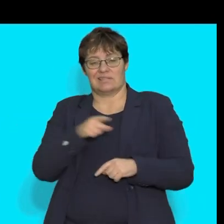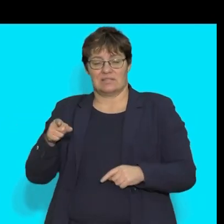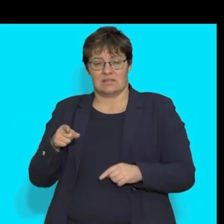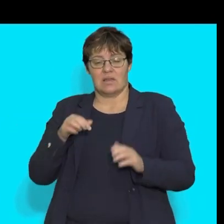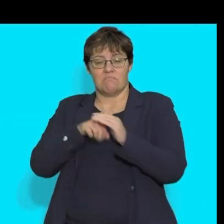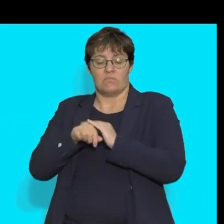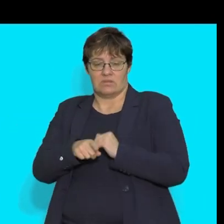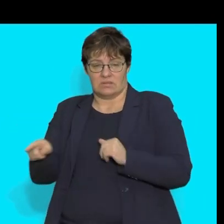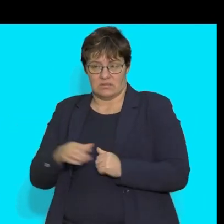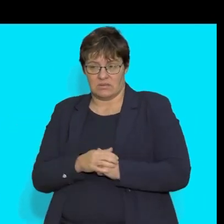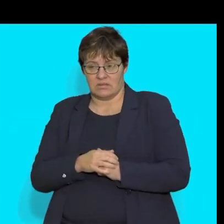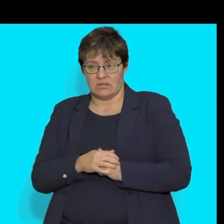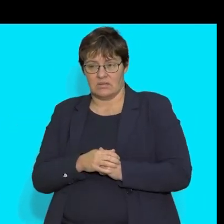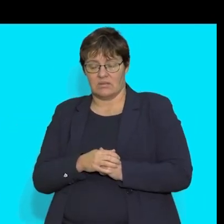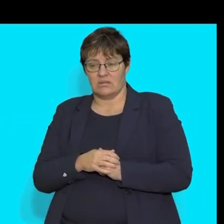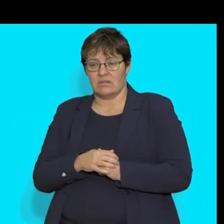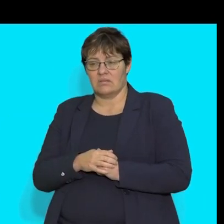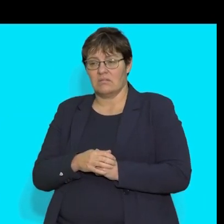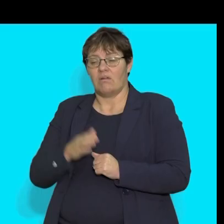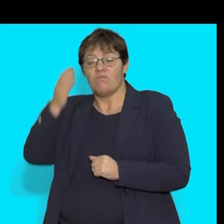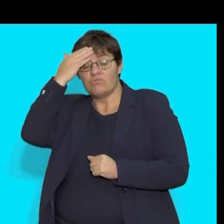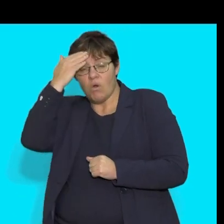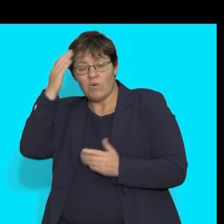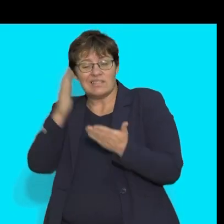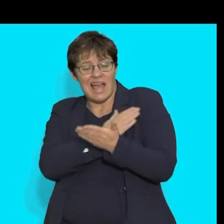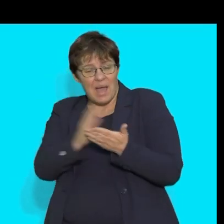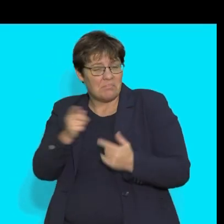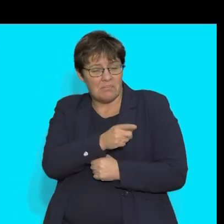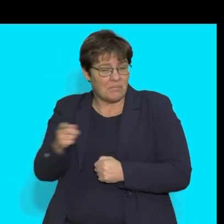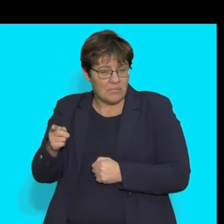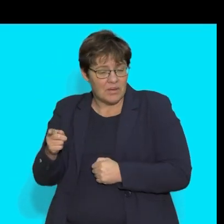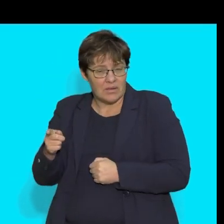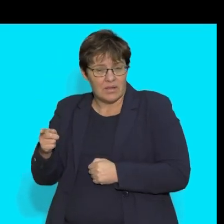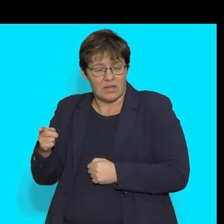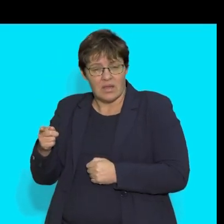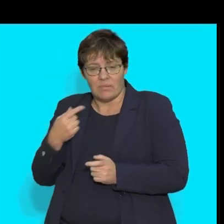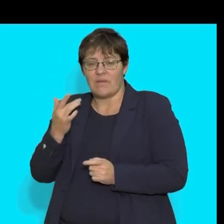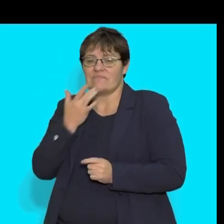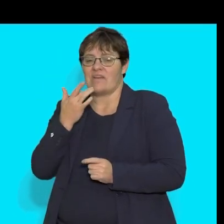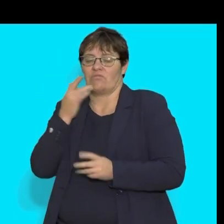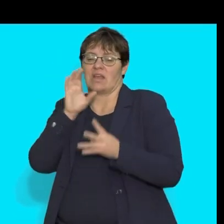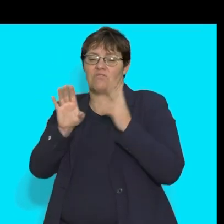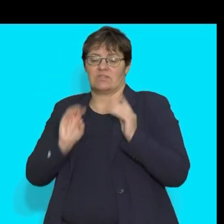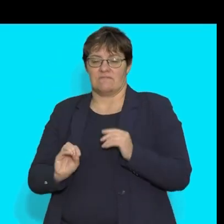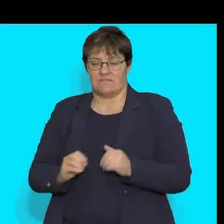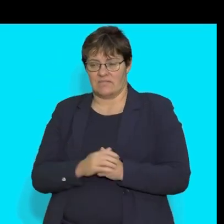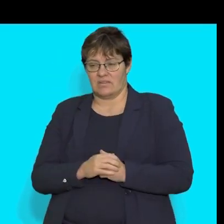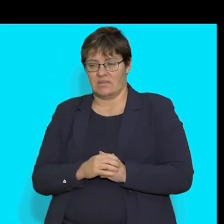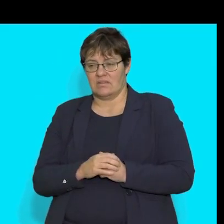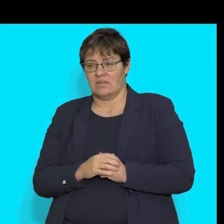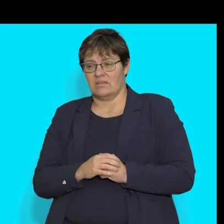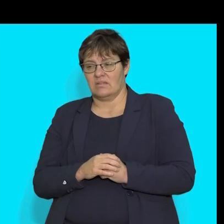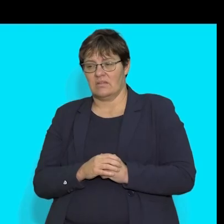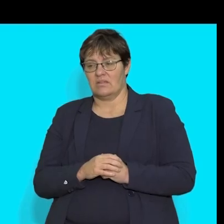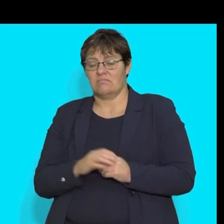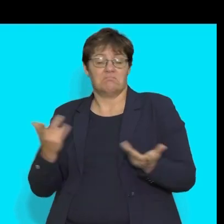offsprings, and that we know that some of these give individuals favorable characteristics, whereas